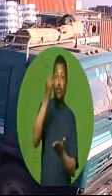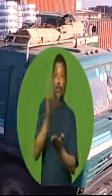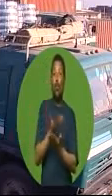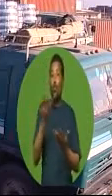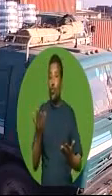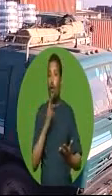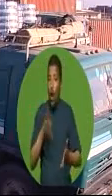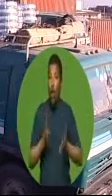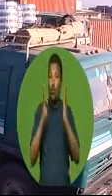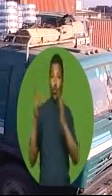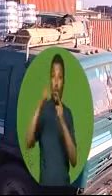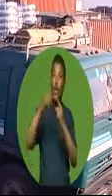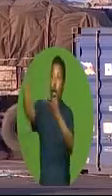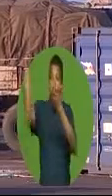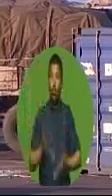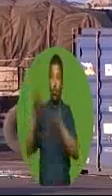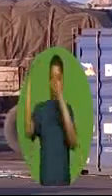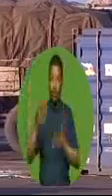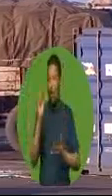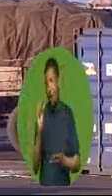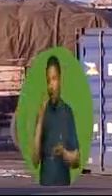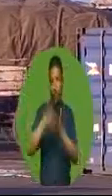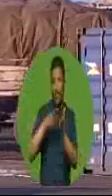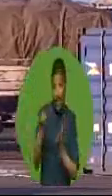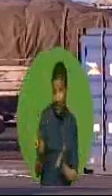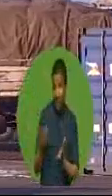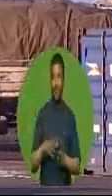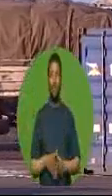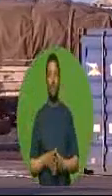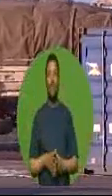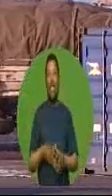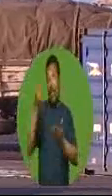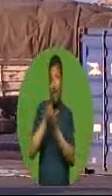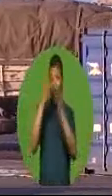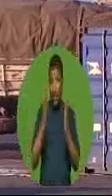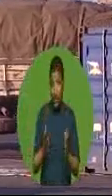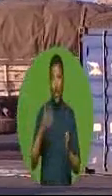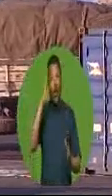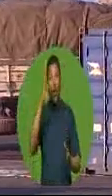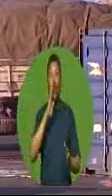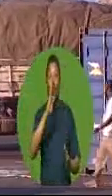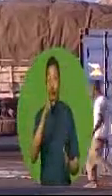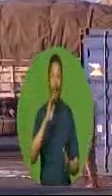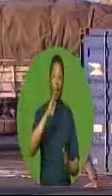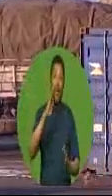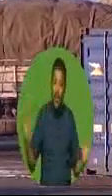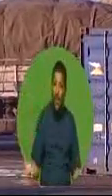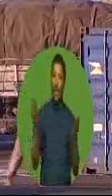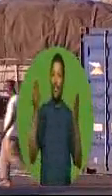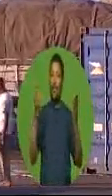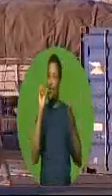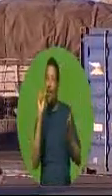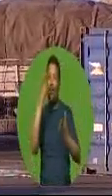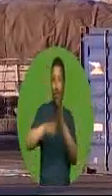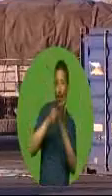are allowed to be imported at lower tariffs, investors will be encouraged by the lower